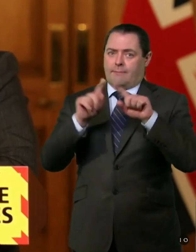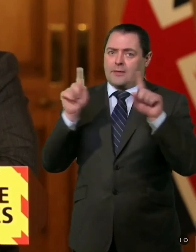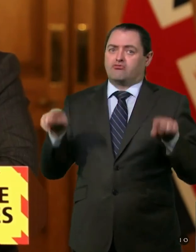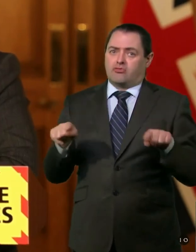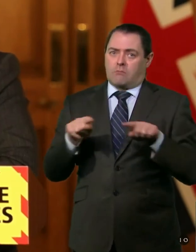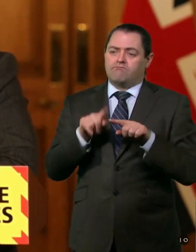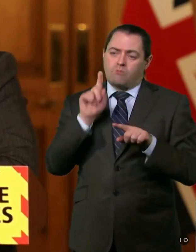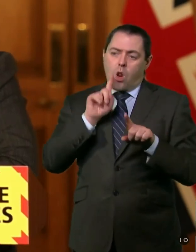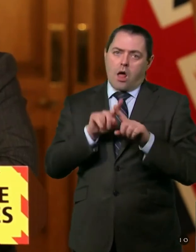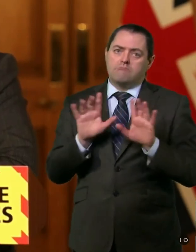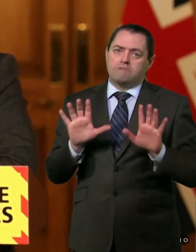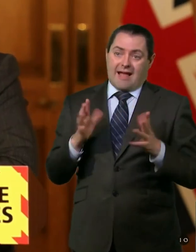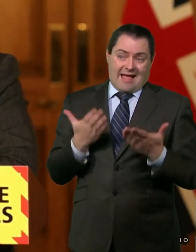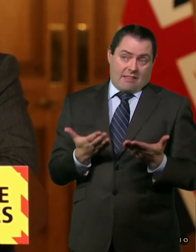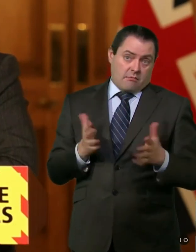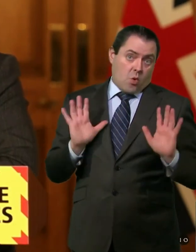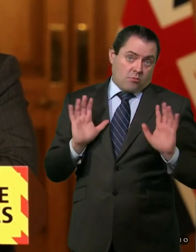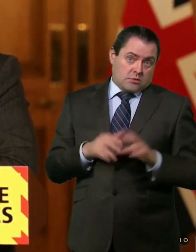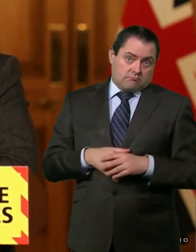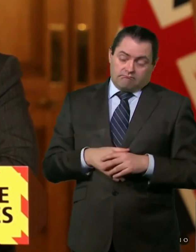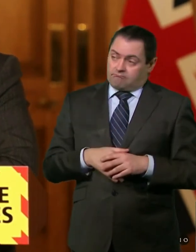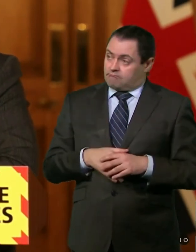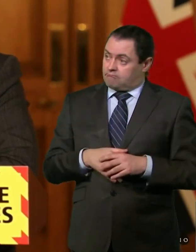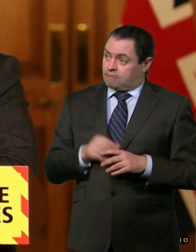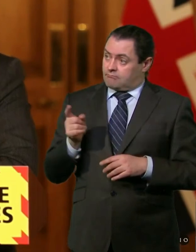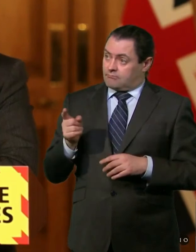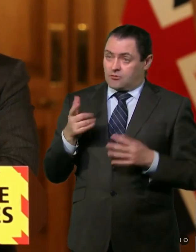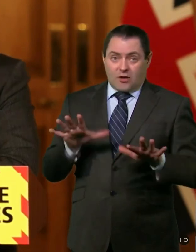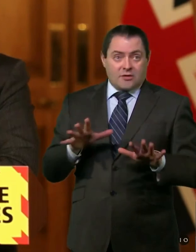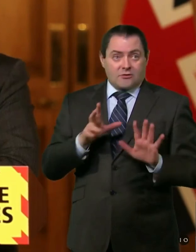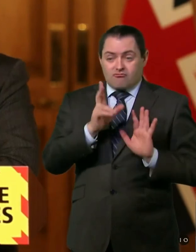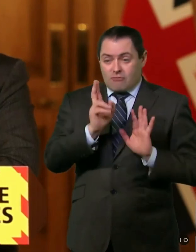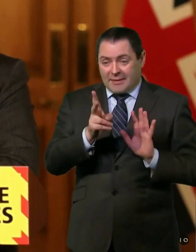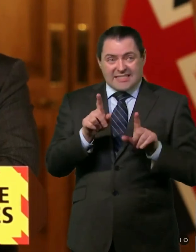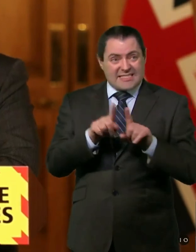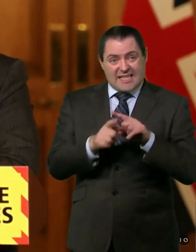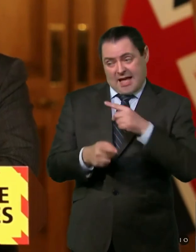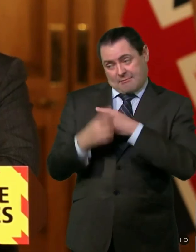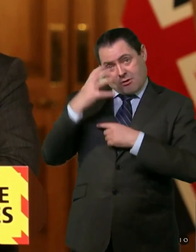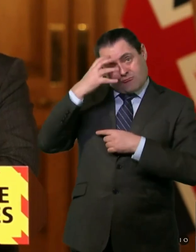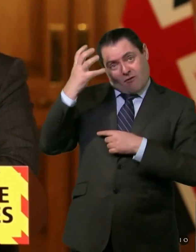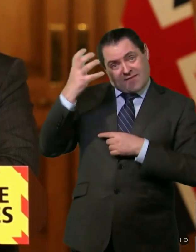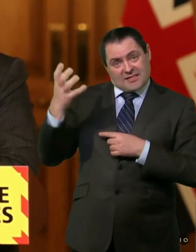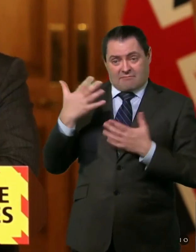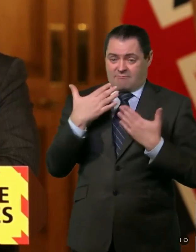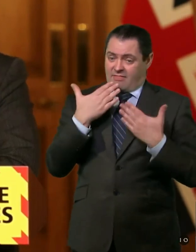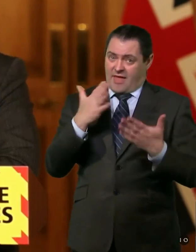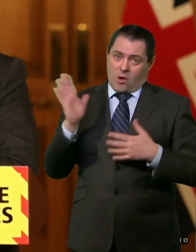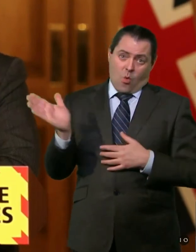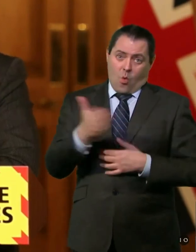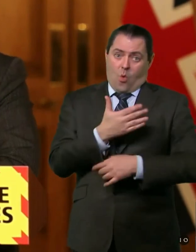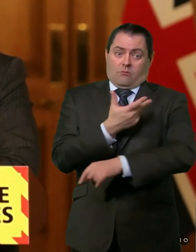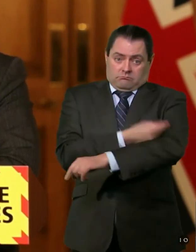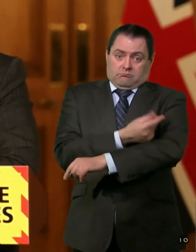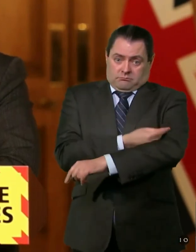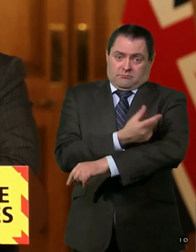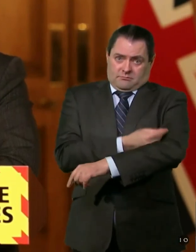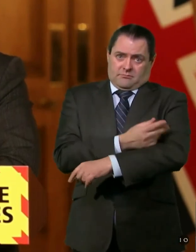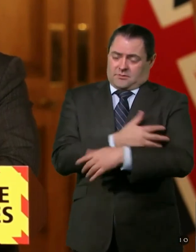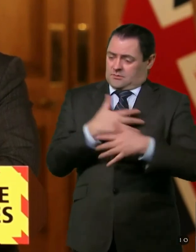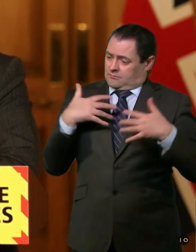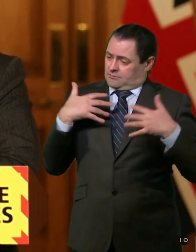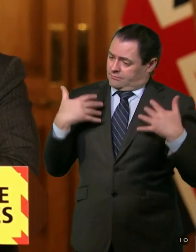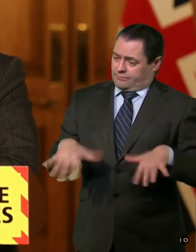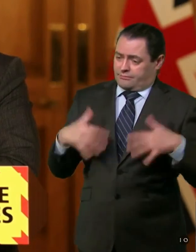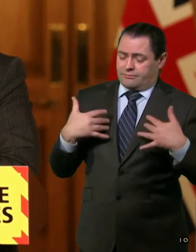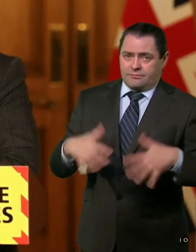repeat what Jonathan said. My thanks to everybody who's rolling this programme out. I think it is quite astonishing what they're doing. The NHS,